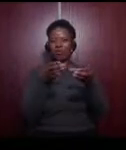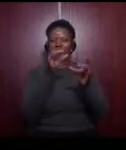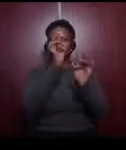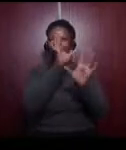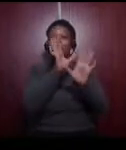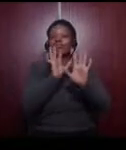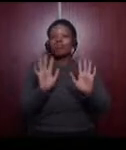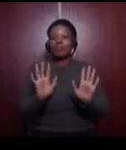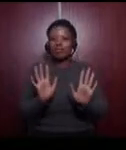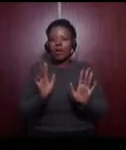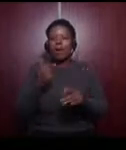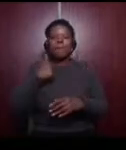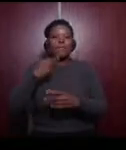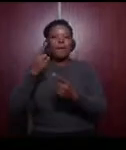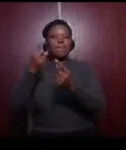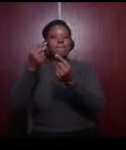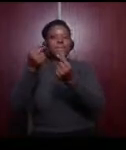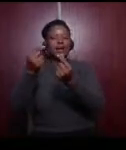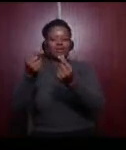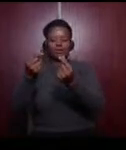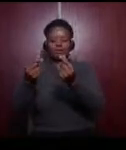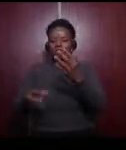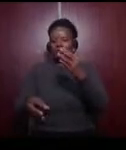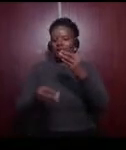imali yakhona yephi why ingangenile?